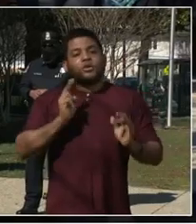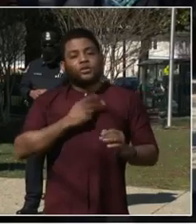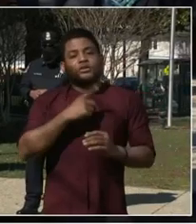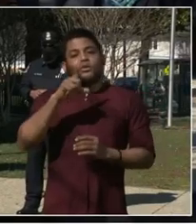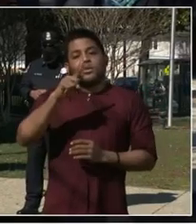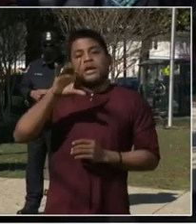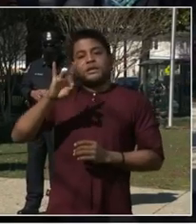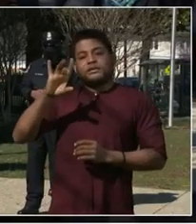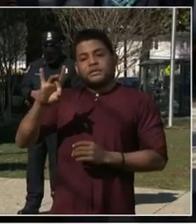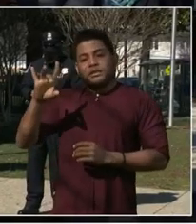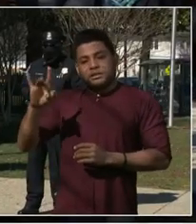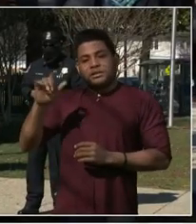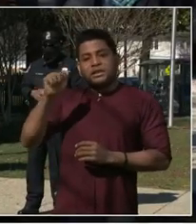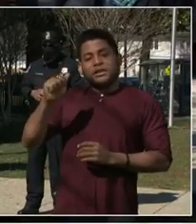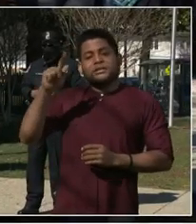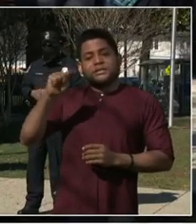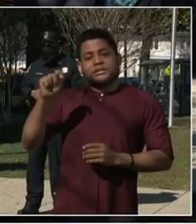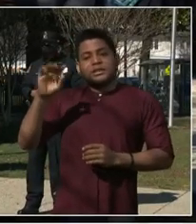1-888-ATF-TIPS. Thank you.